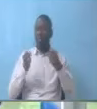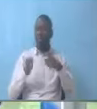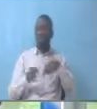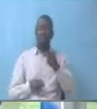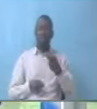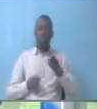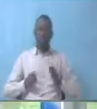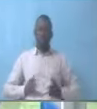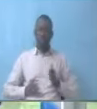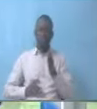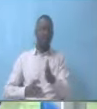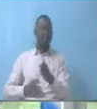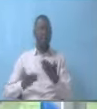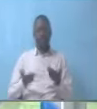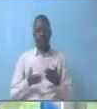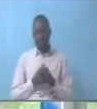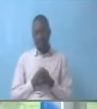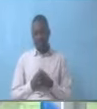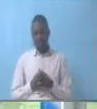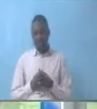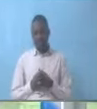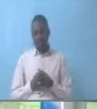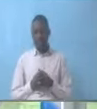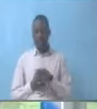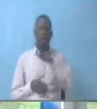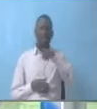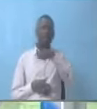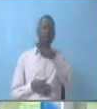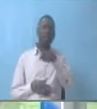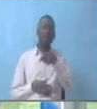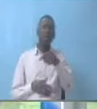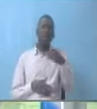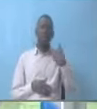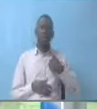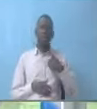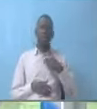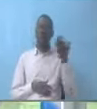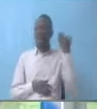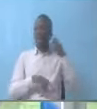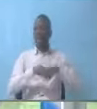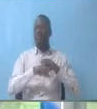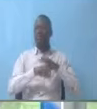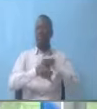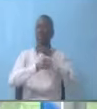rights. These people were arrested in July